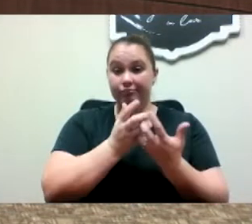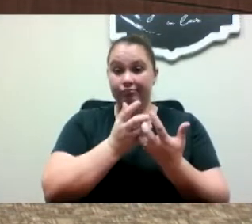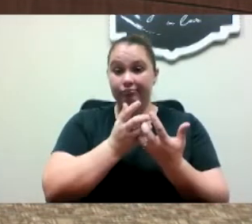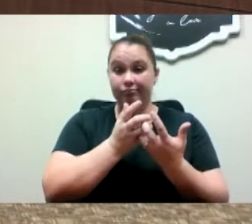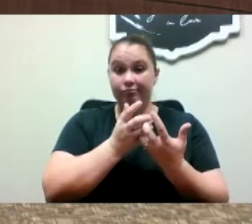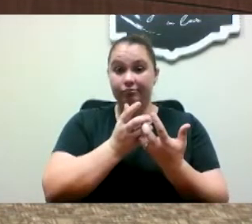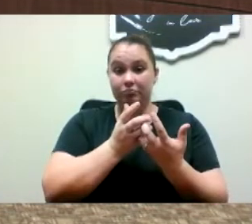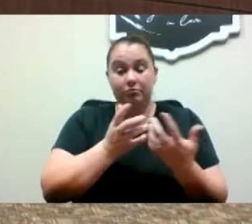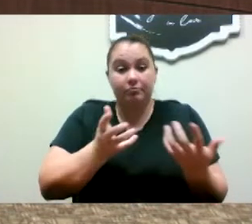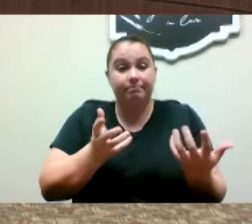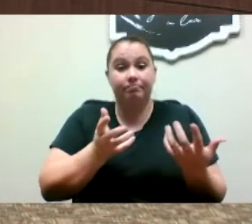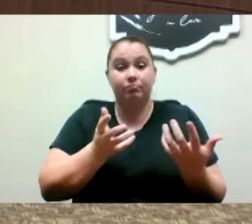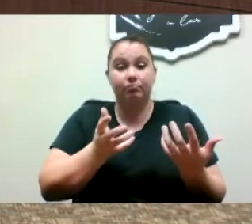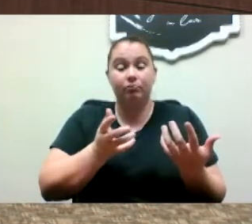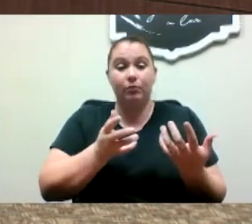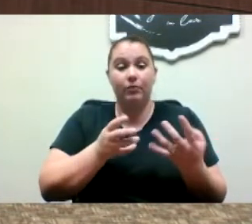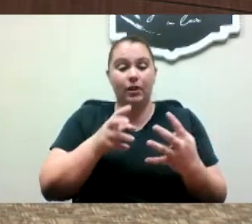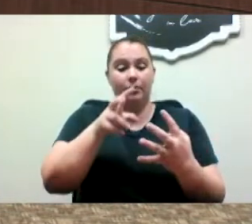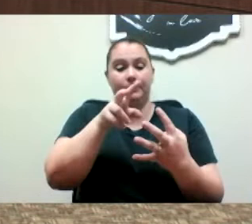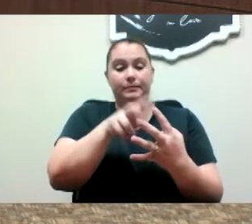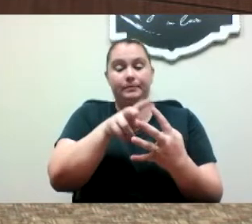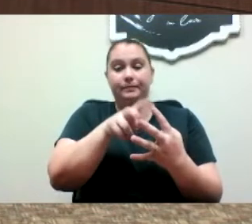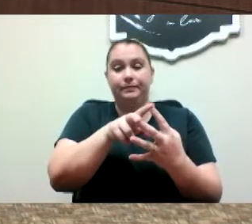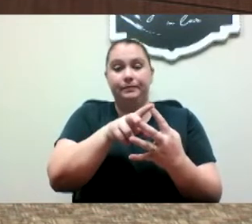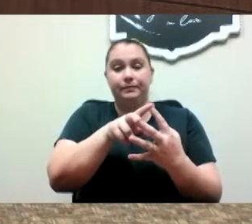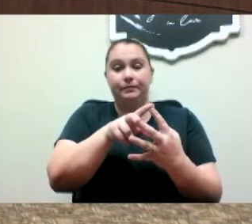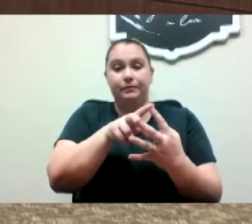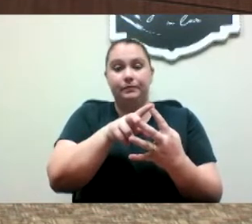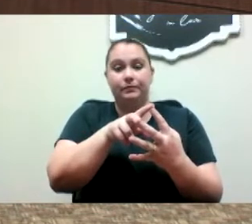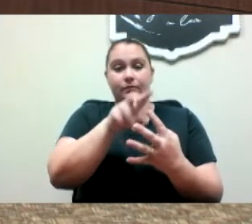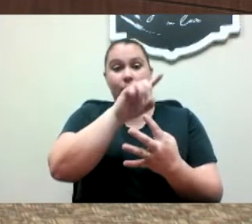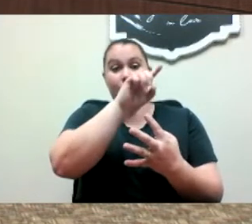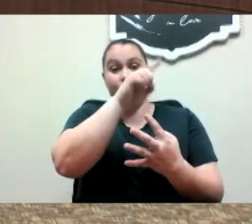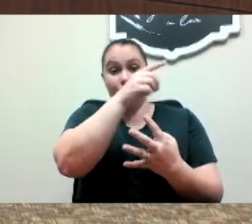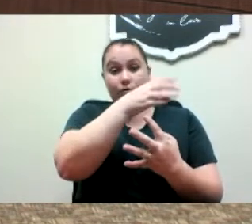one of the basic plans with the variation that deals with election